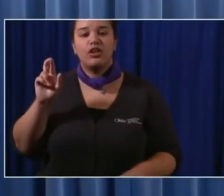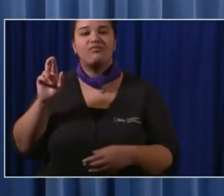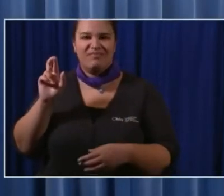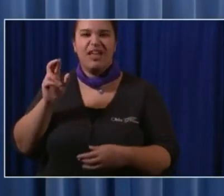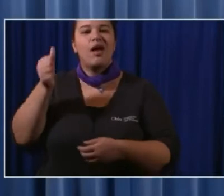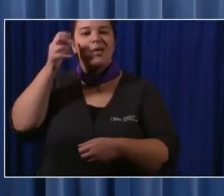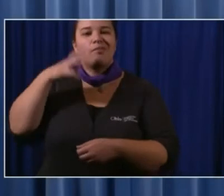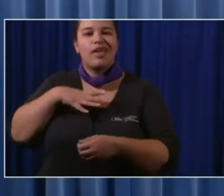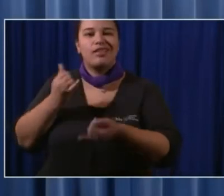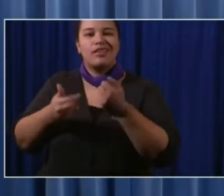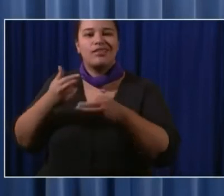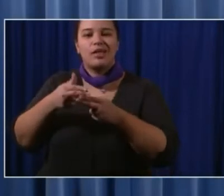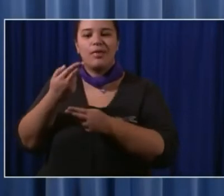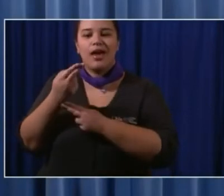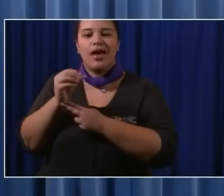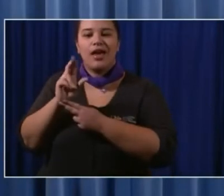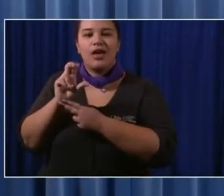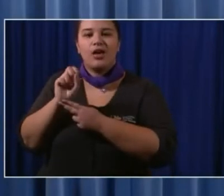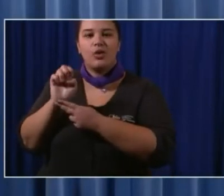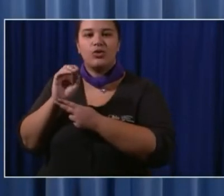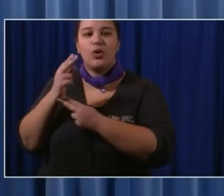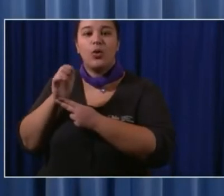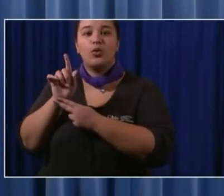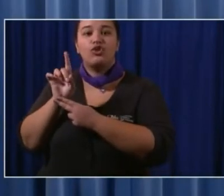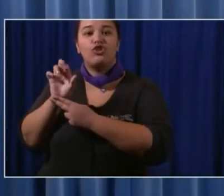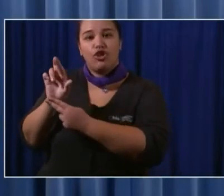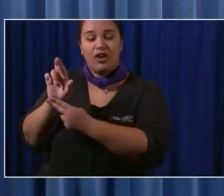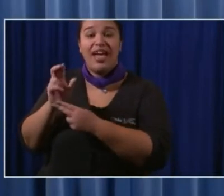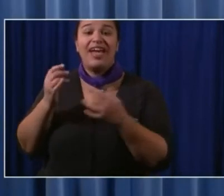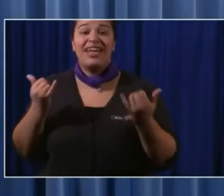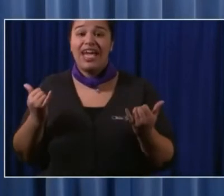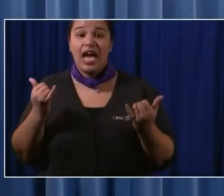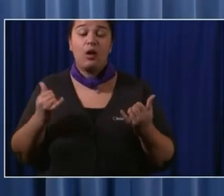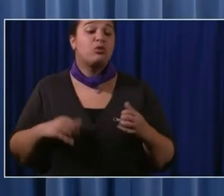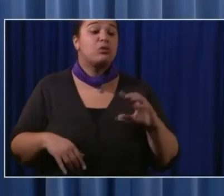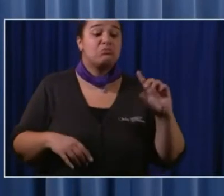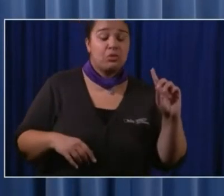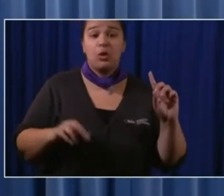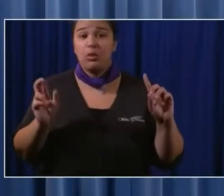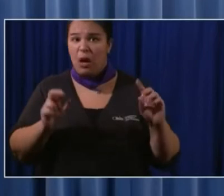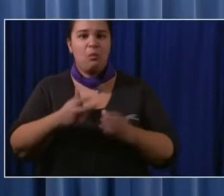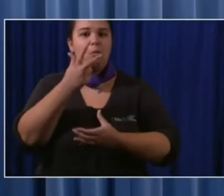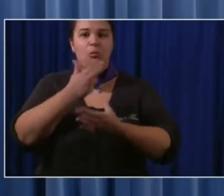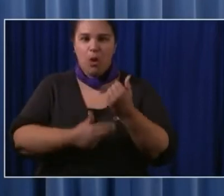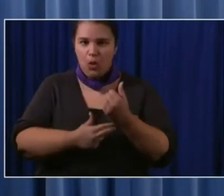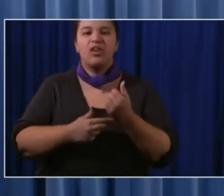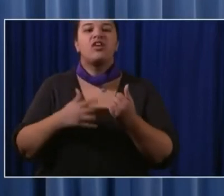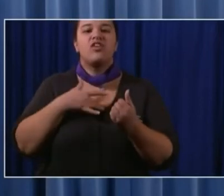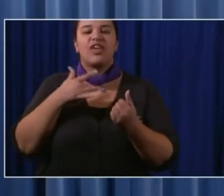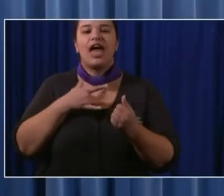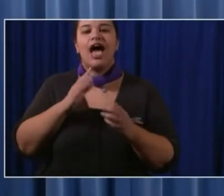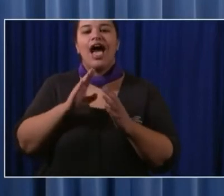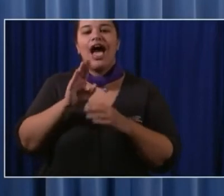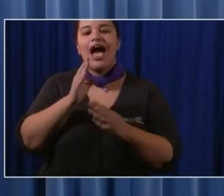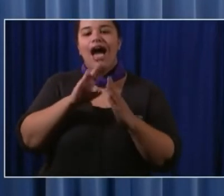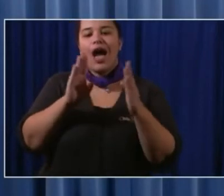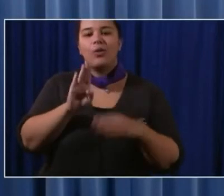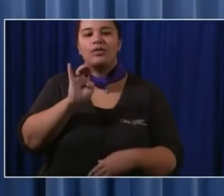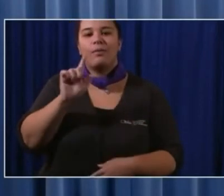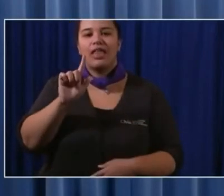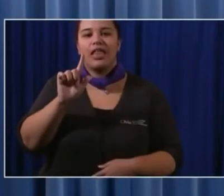bipartisan calls to repeal House Bill 6. In light of Speaker Householder's arrest yesterday, is that something you would support